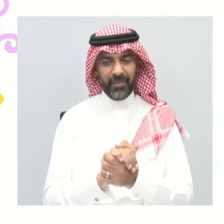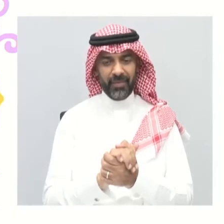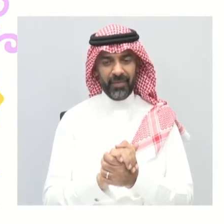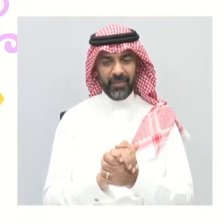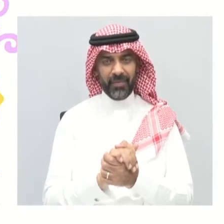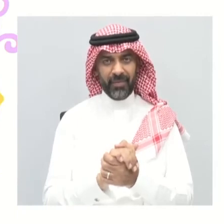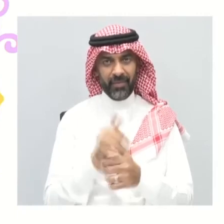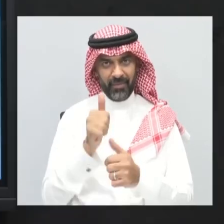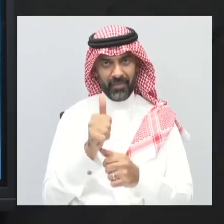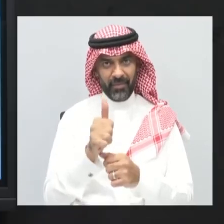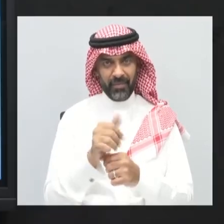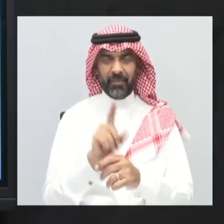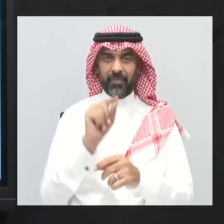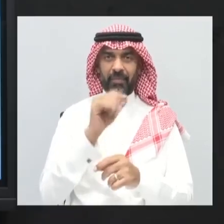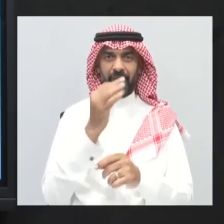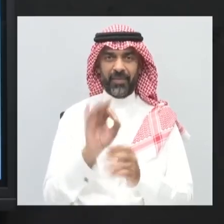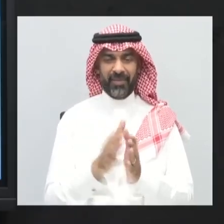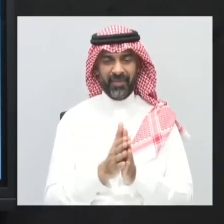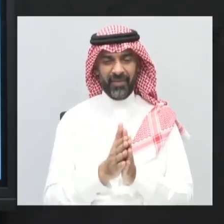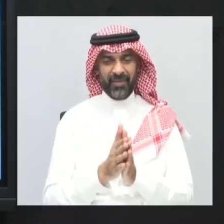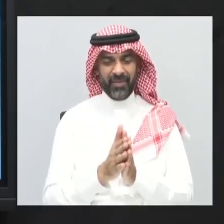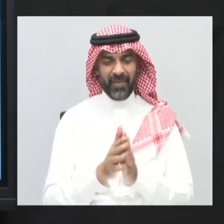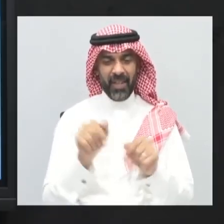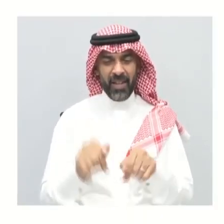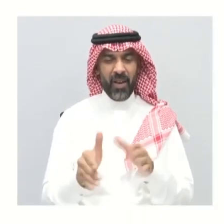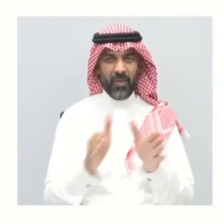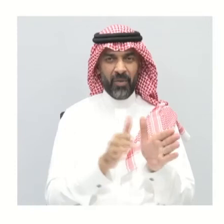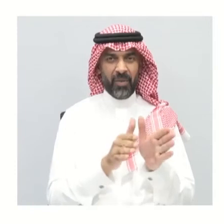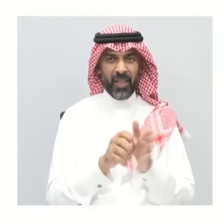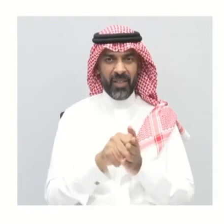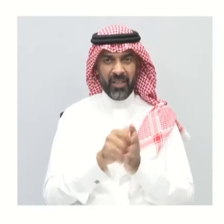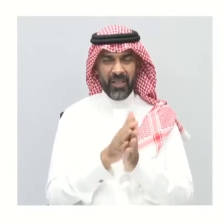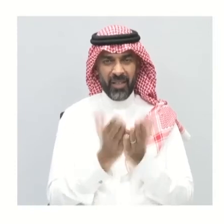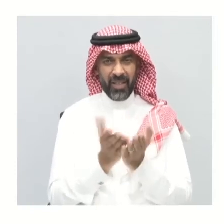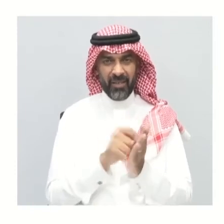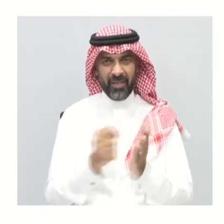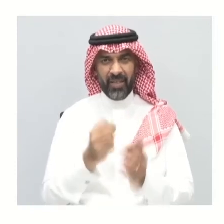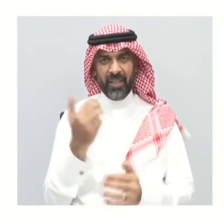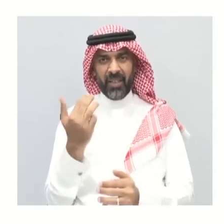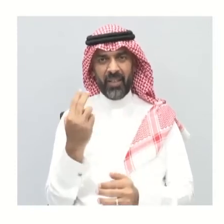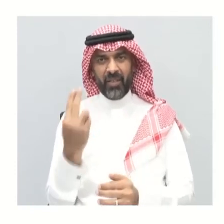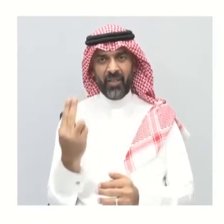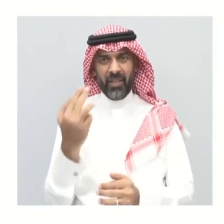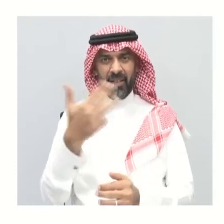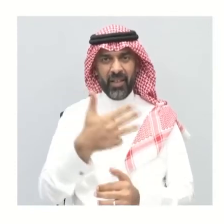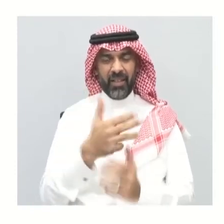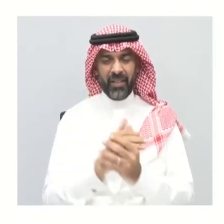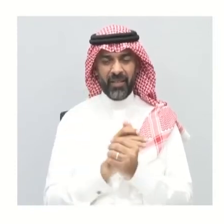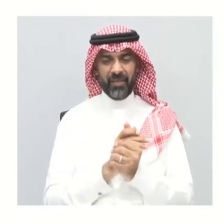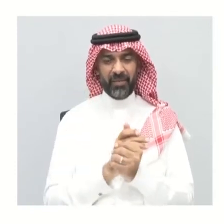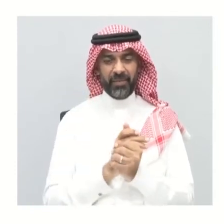up. Excellent. Okay. Now we're going to open page 92 and we're going to write the weather